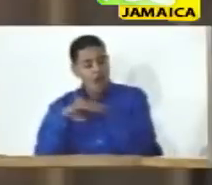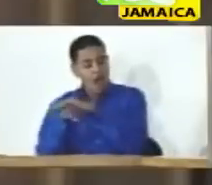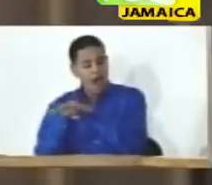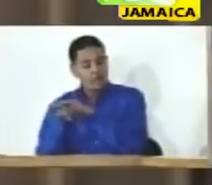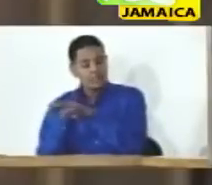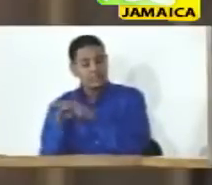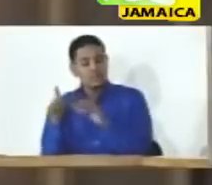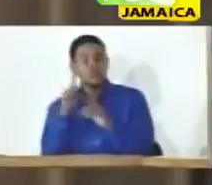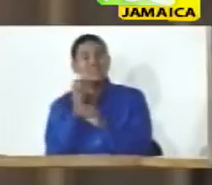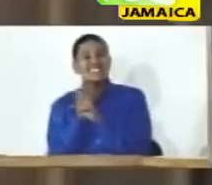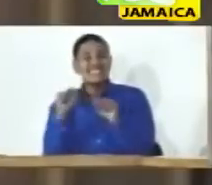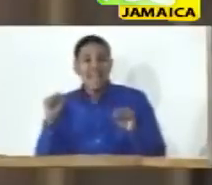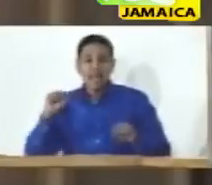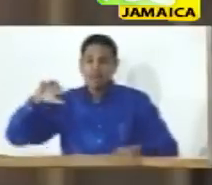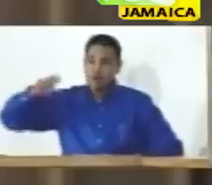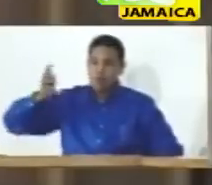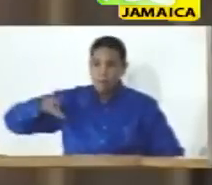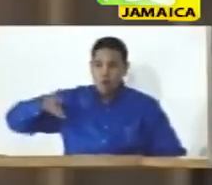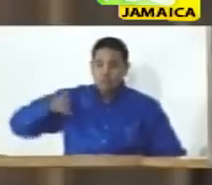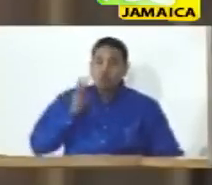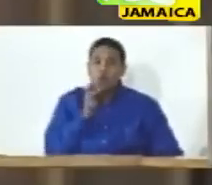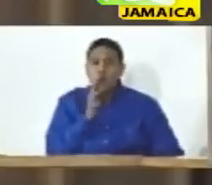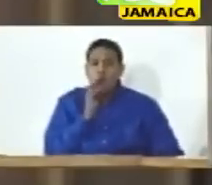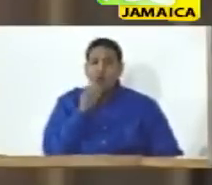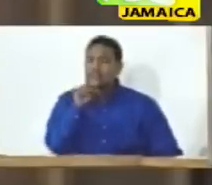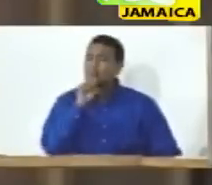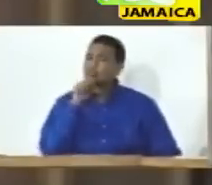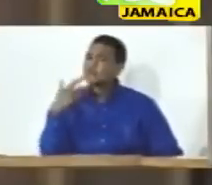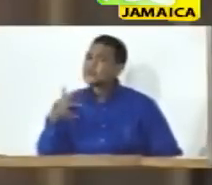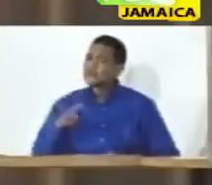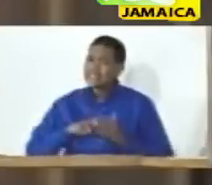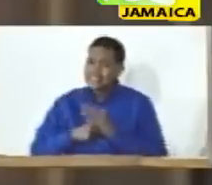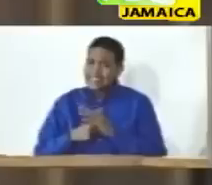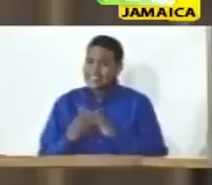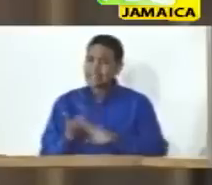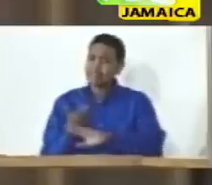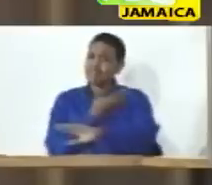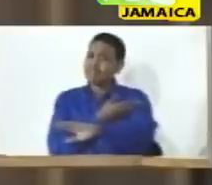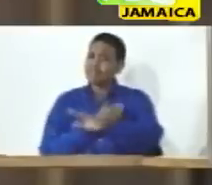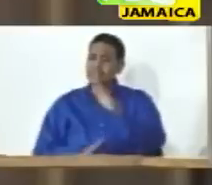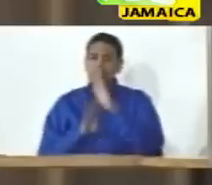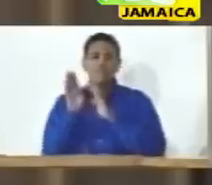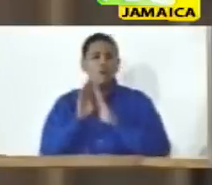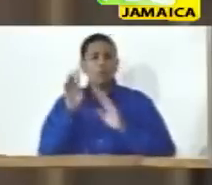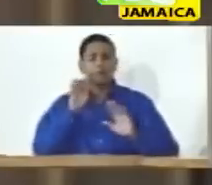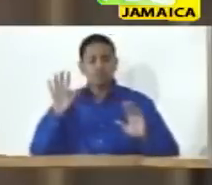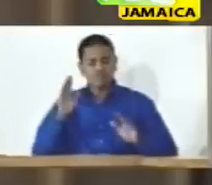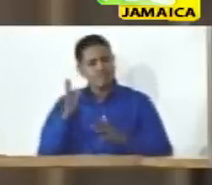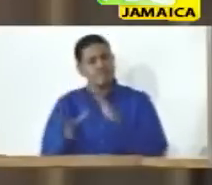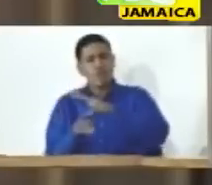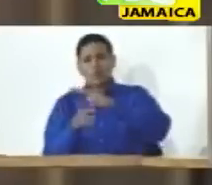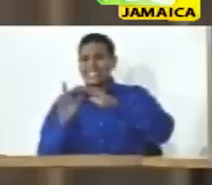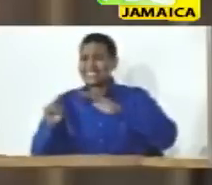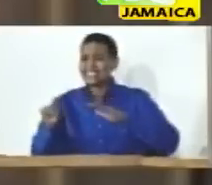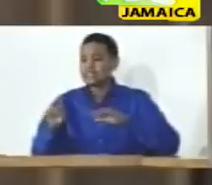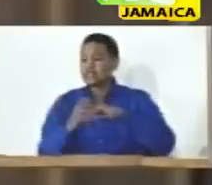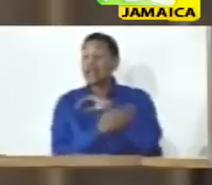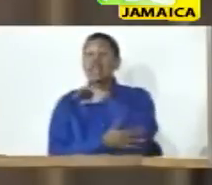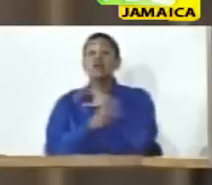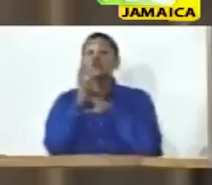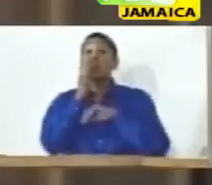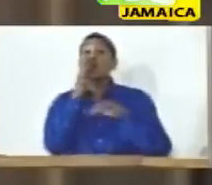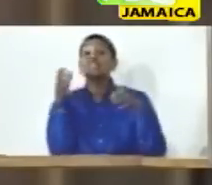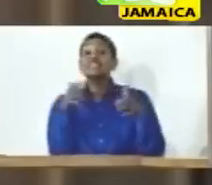to safe potable water is a key development priority. The National Water Sector